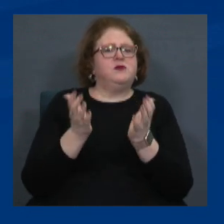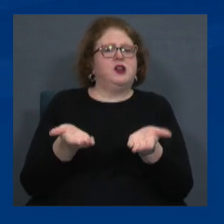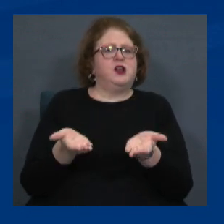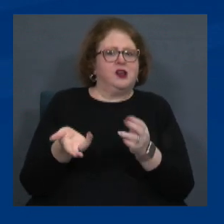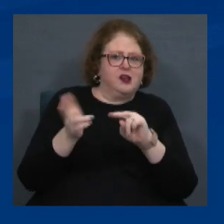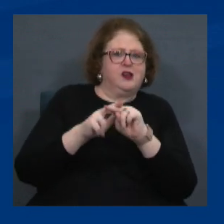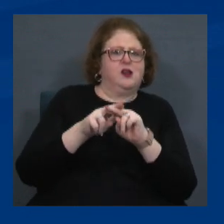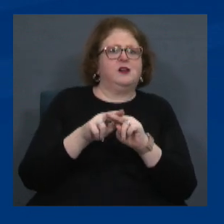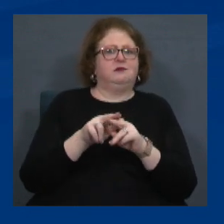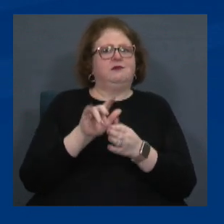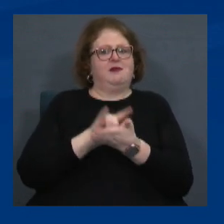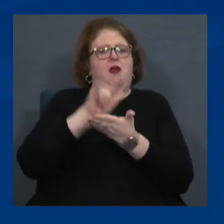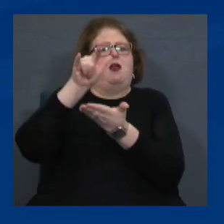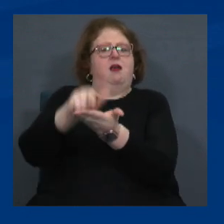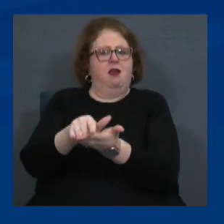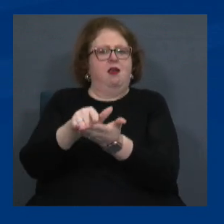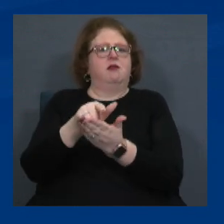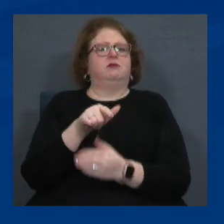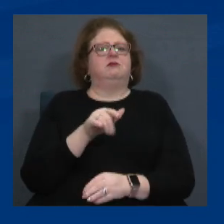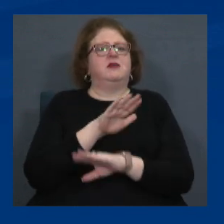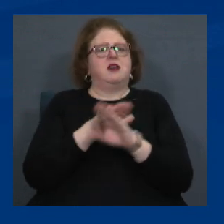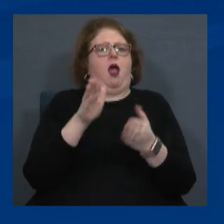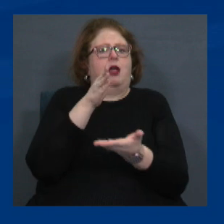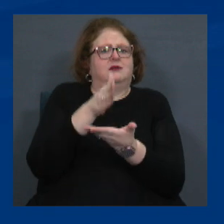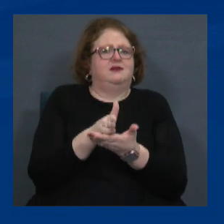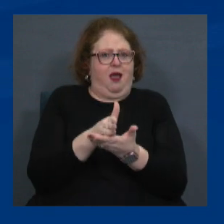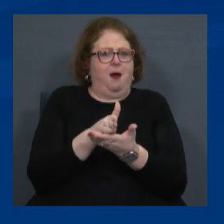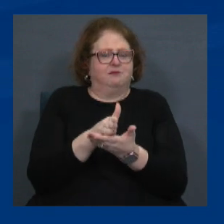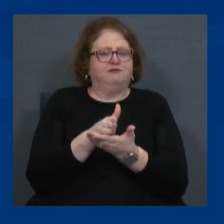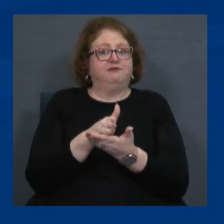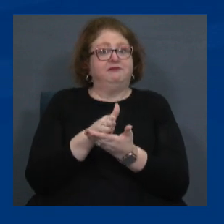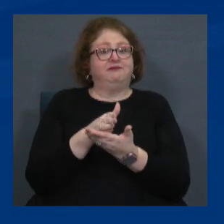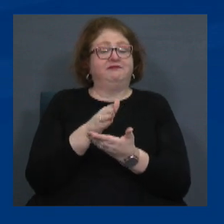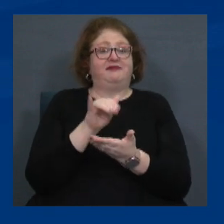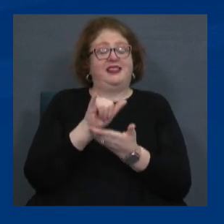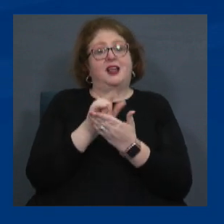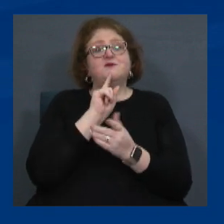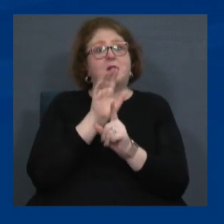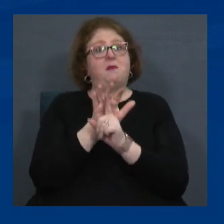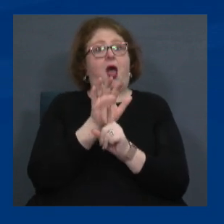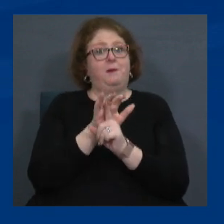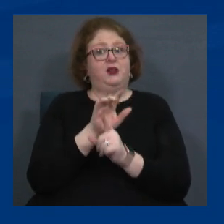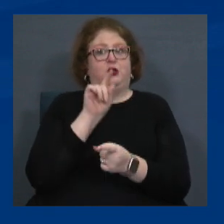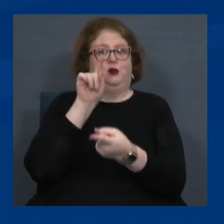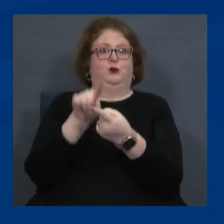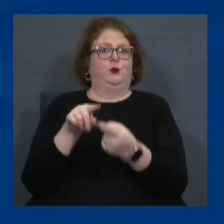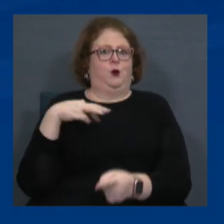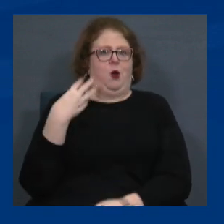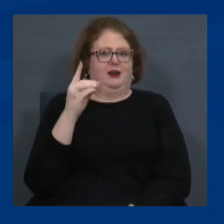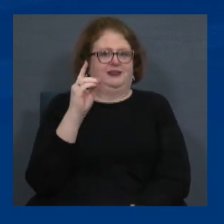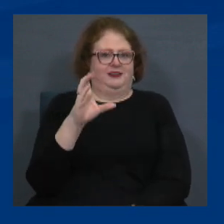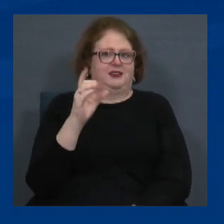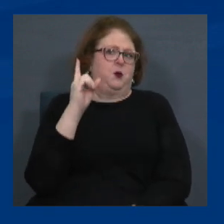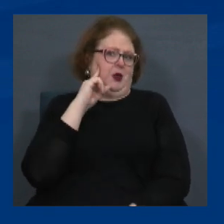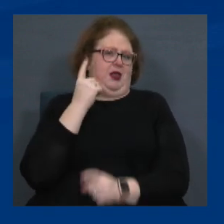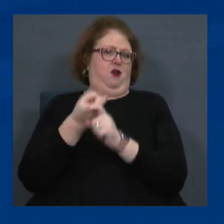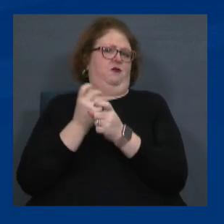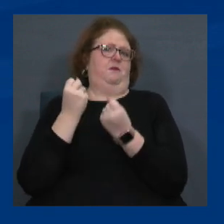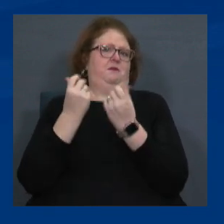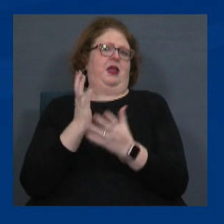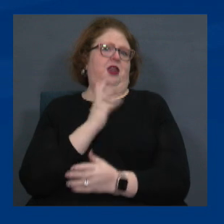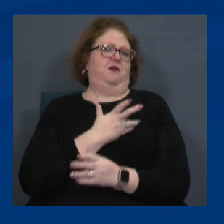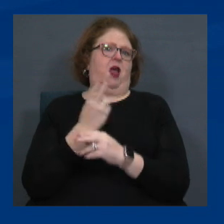DC. That's really so popular that we hear about from a lot of folks, a lot of our constituents all the time.